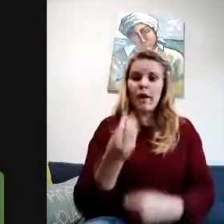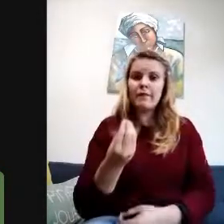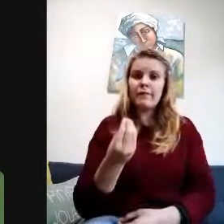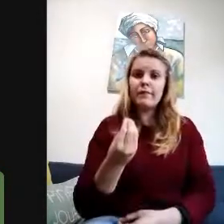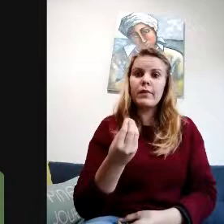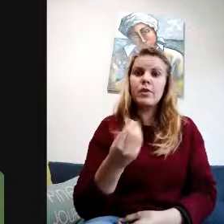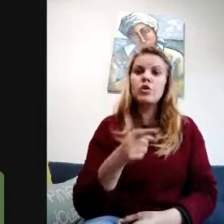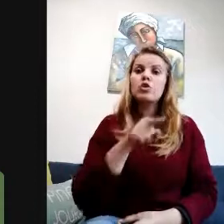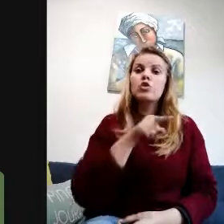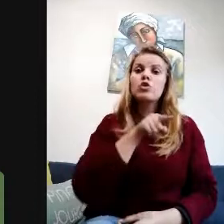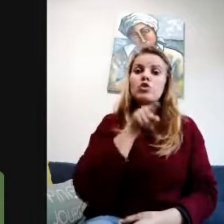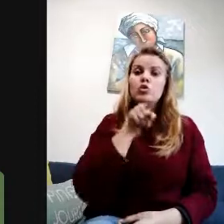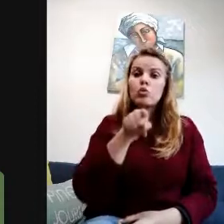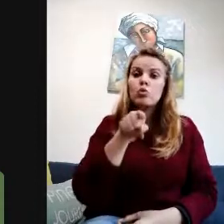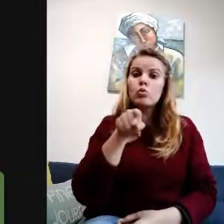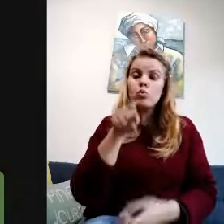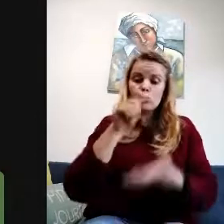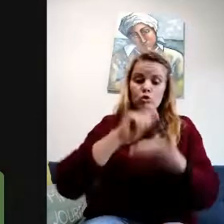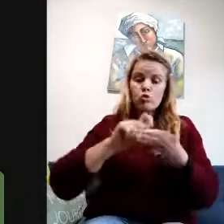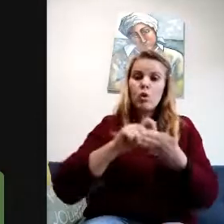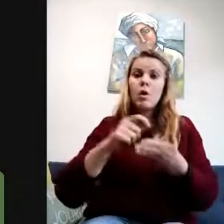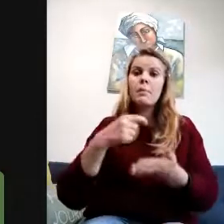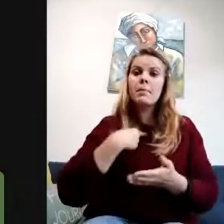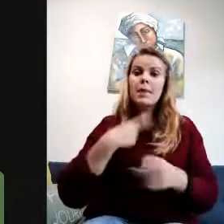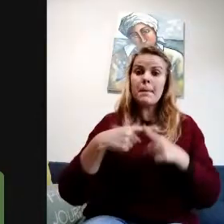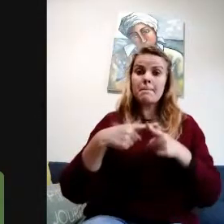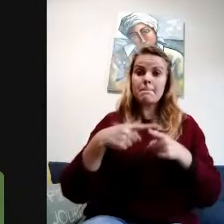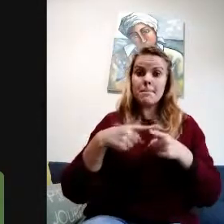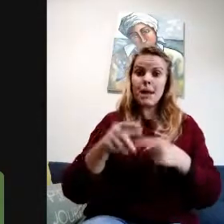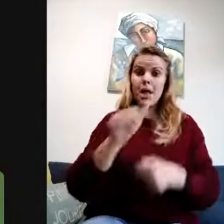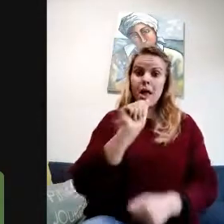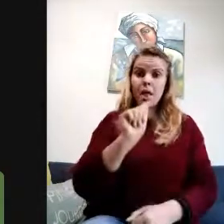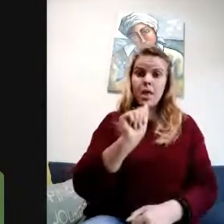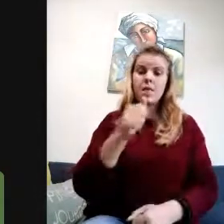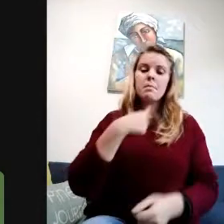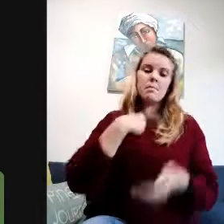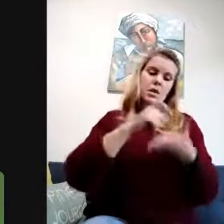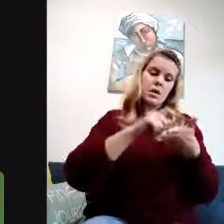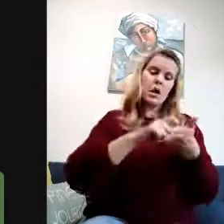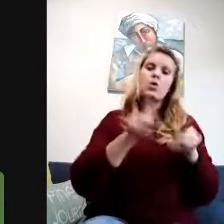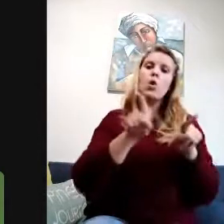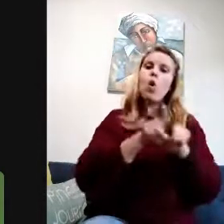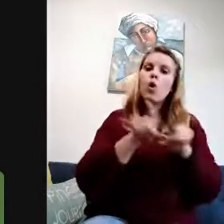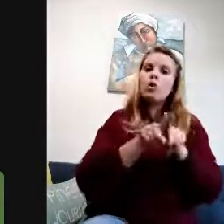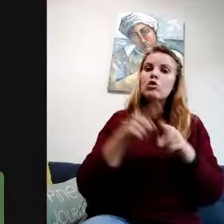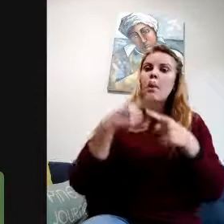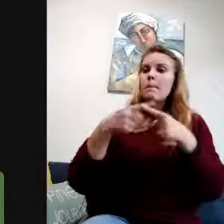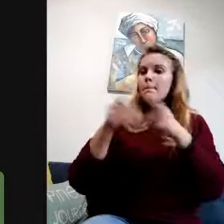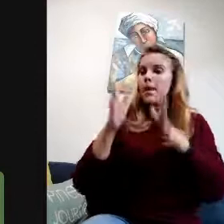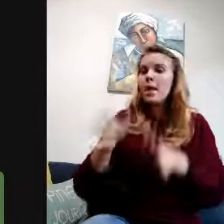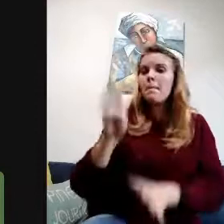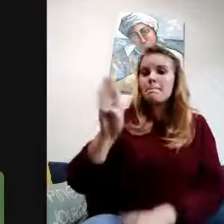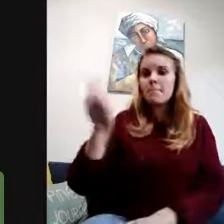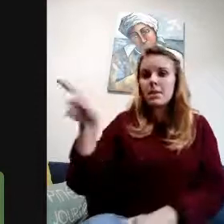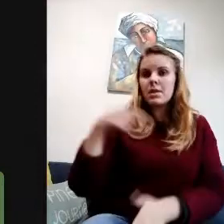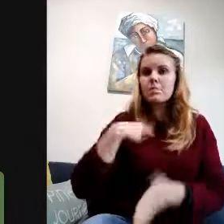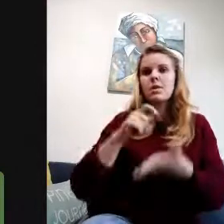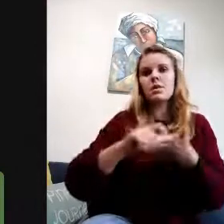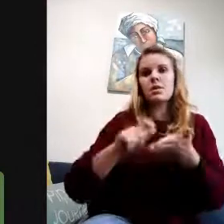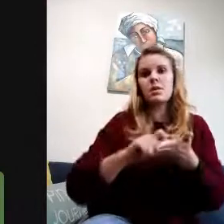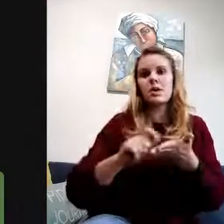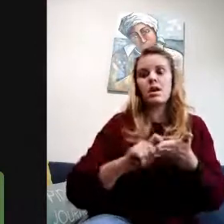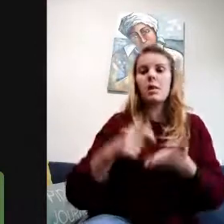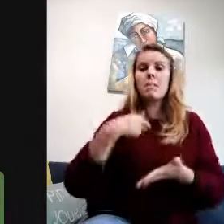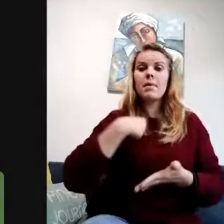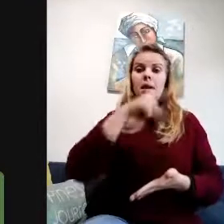for, if I'm player A, I'll score for player B. So I'll write his name on top, and then I will write my name